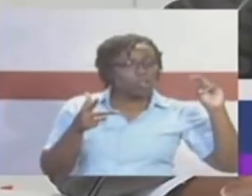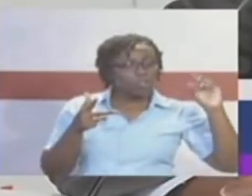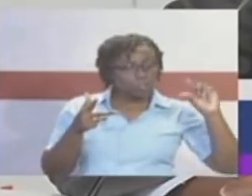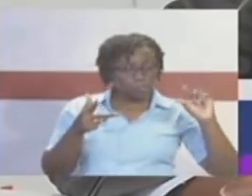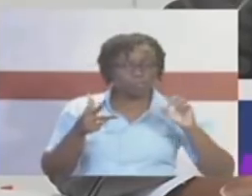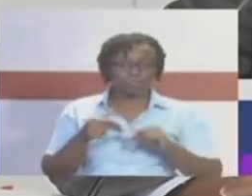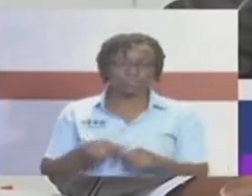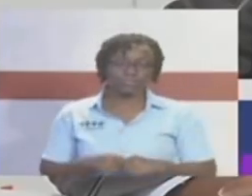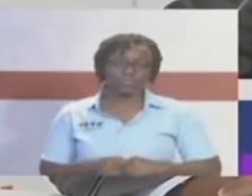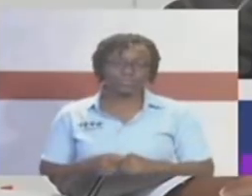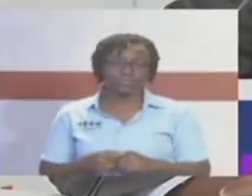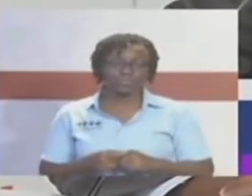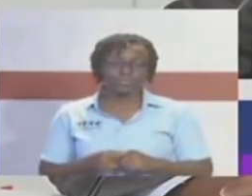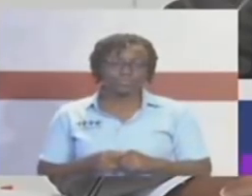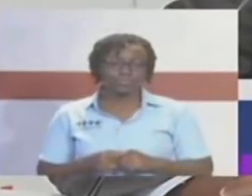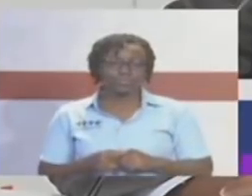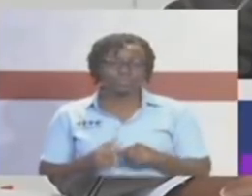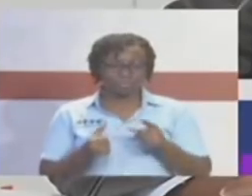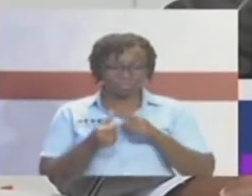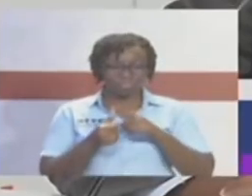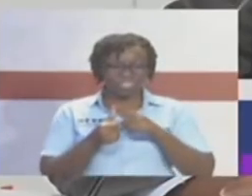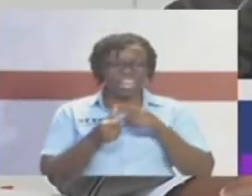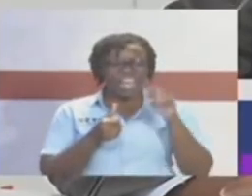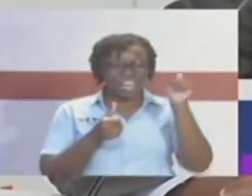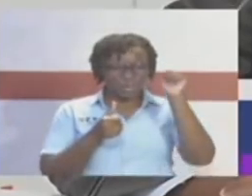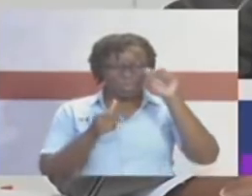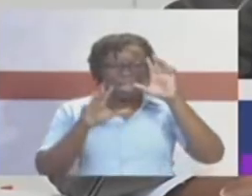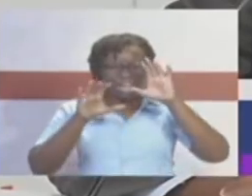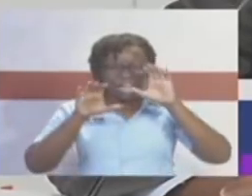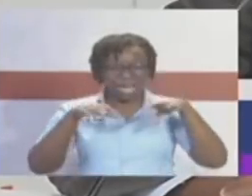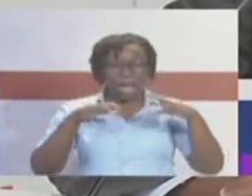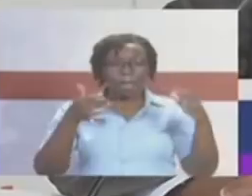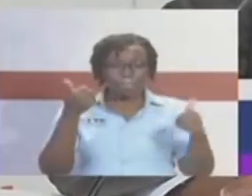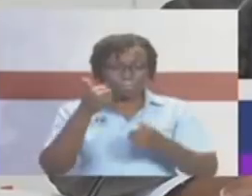can facilitate the most number of dialysis patients.